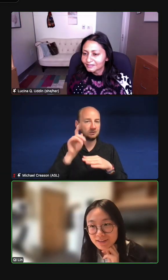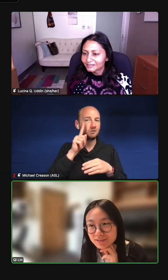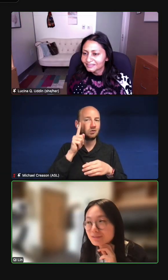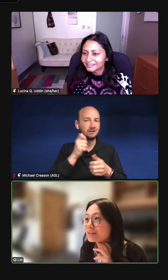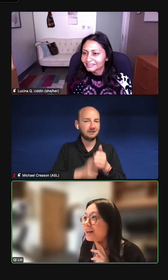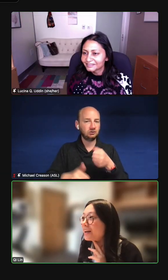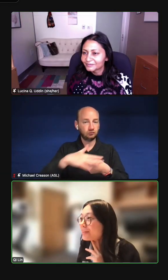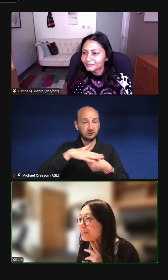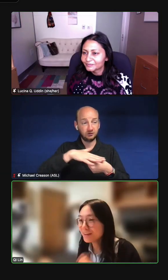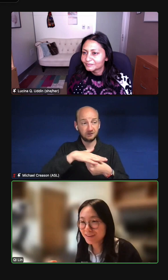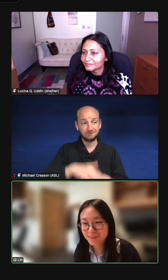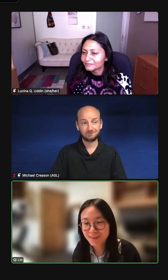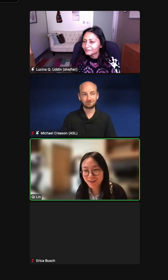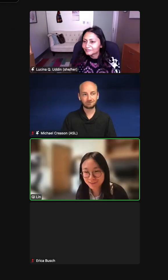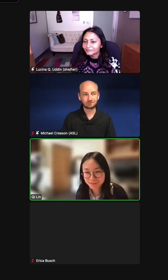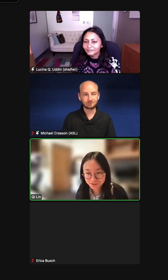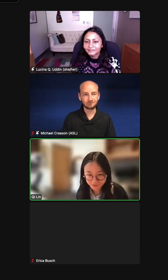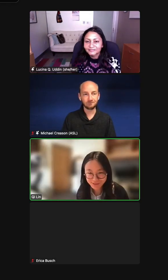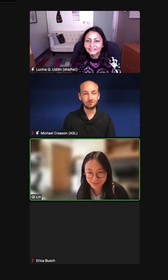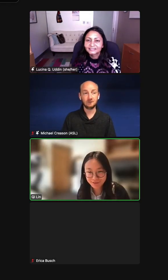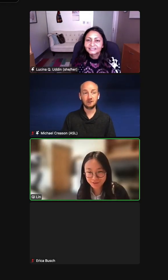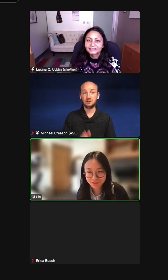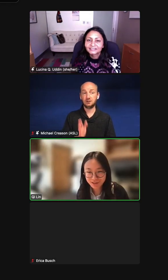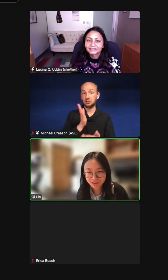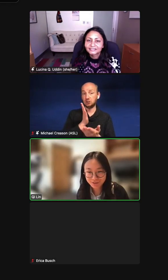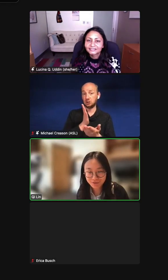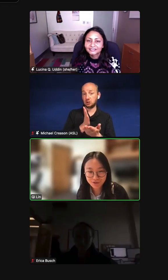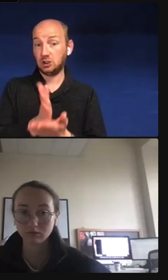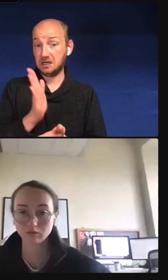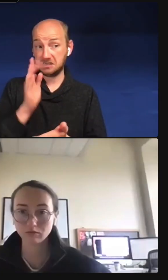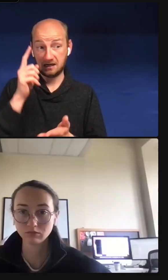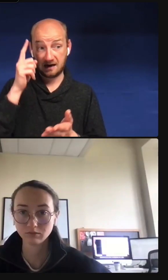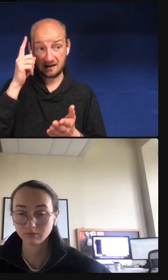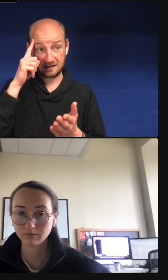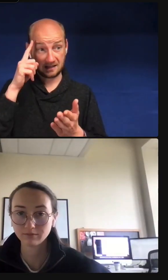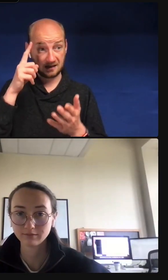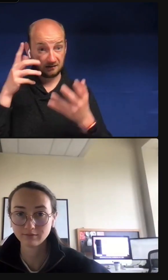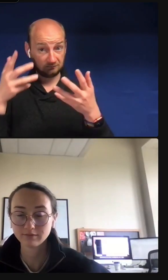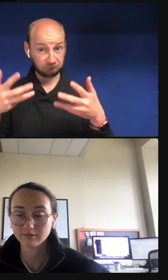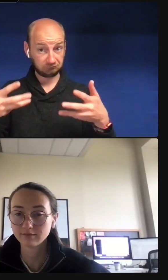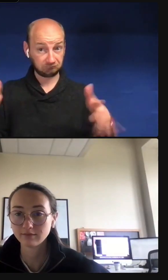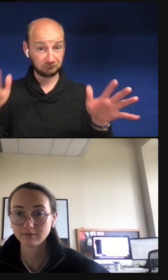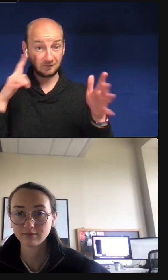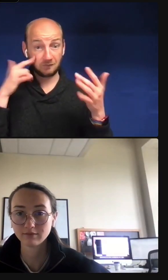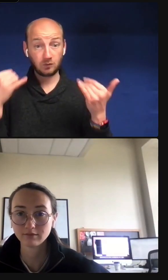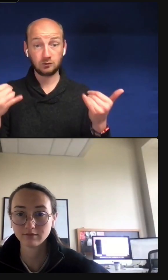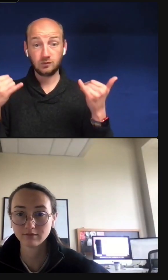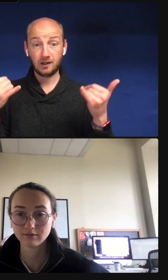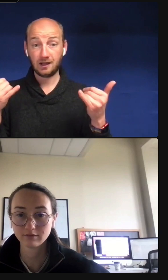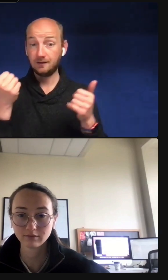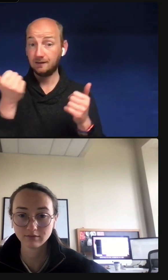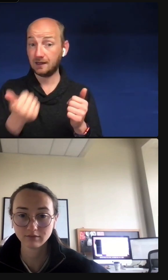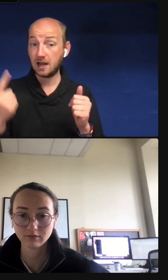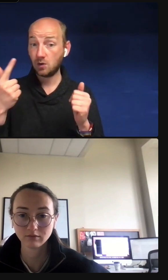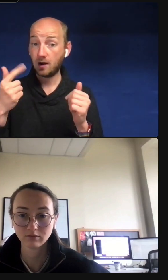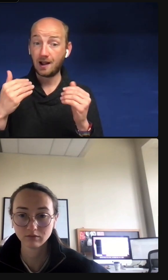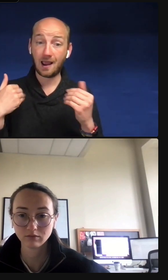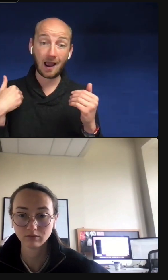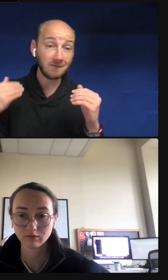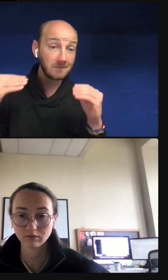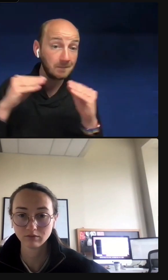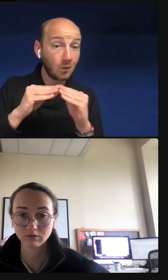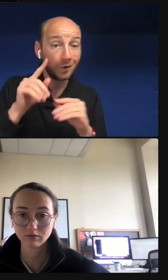All right. I think that concludes our talk for today. For anyone who has any more questions for Dr.